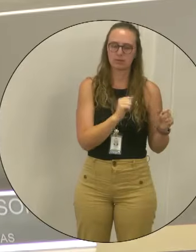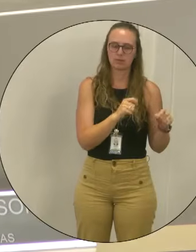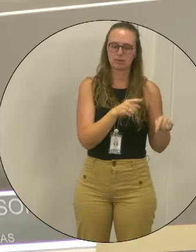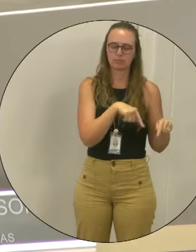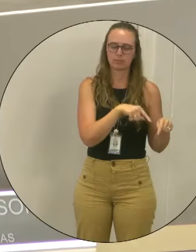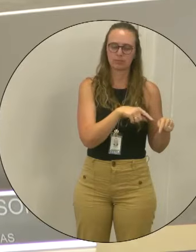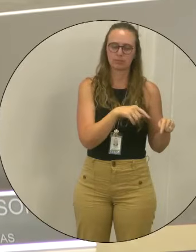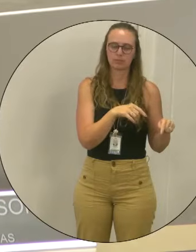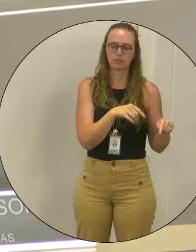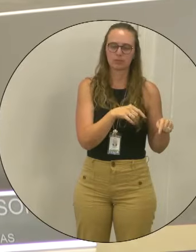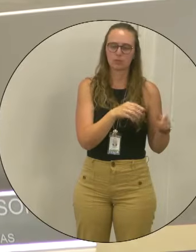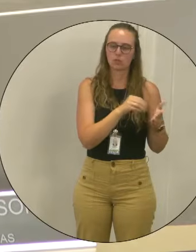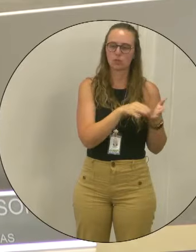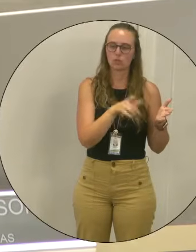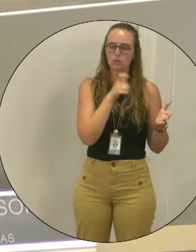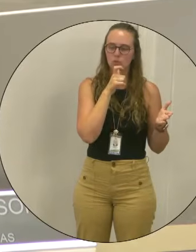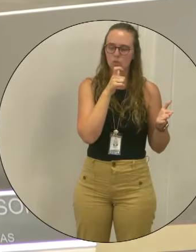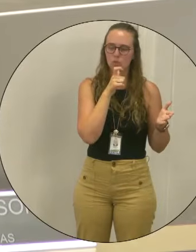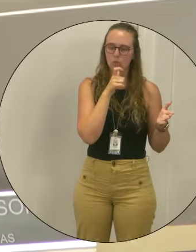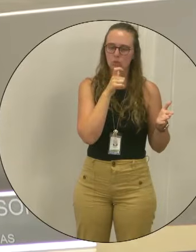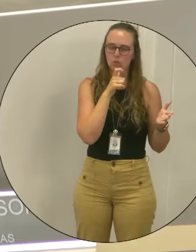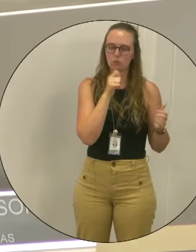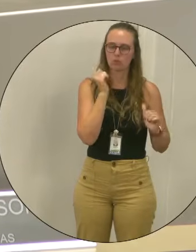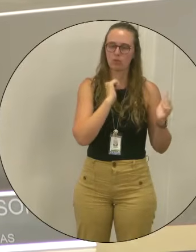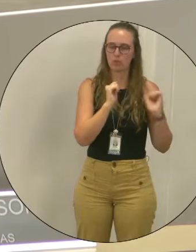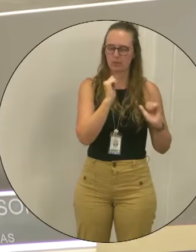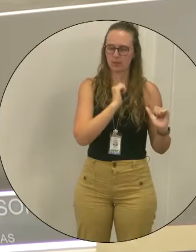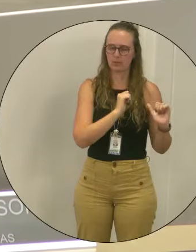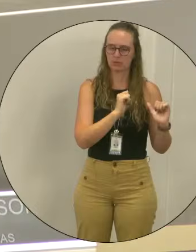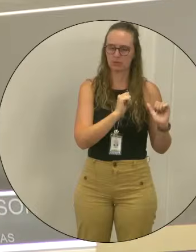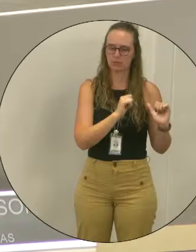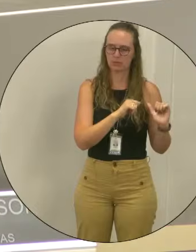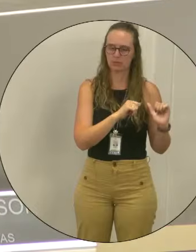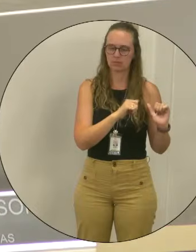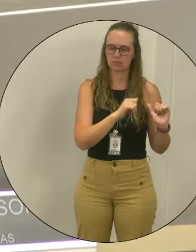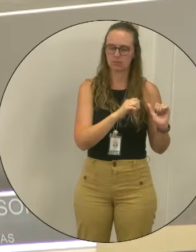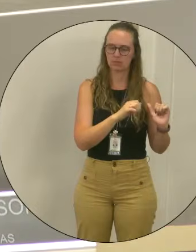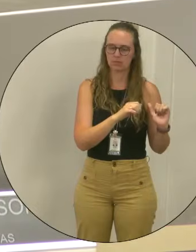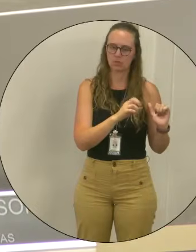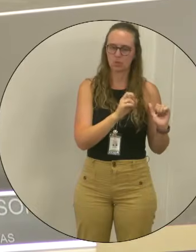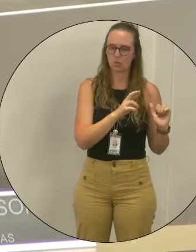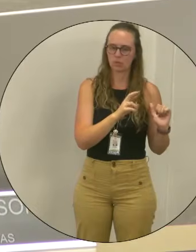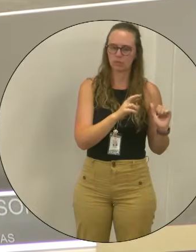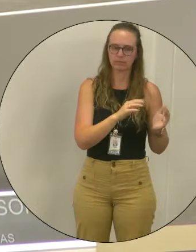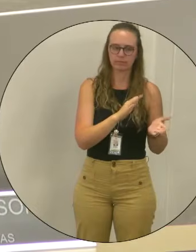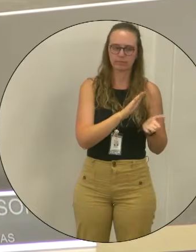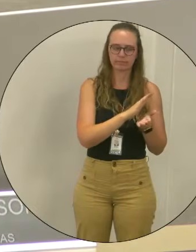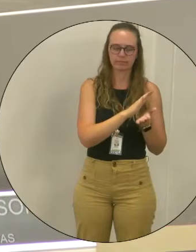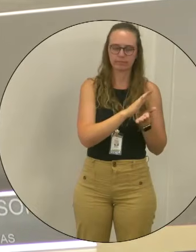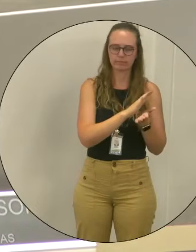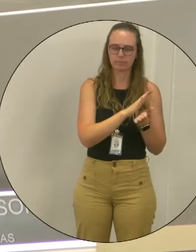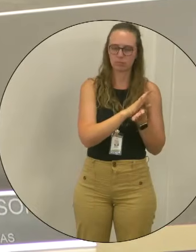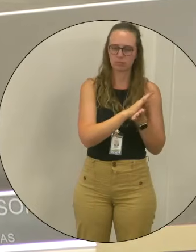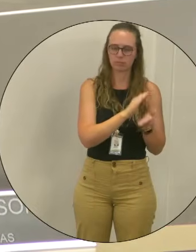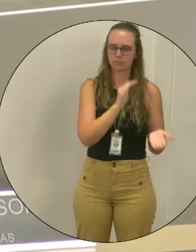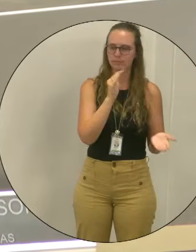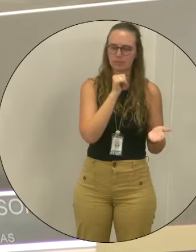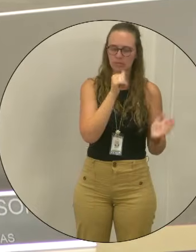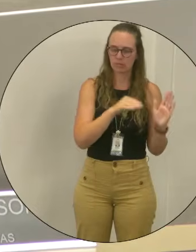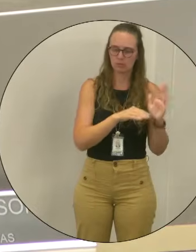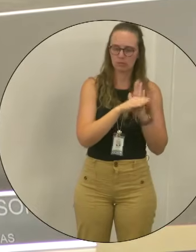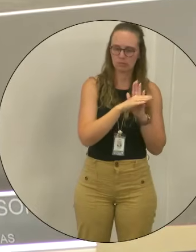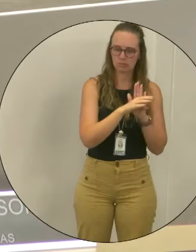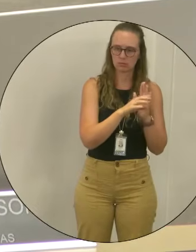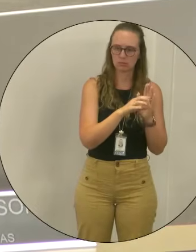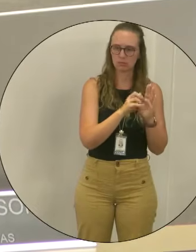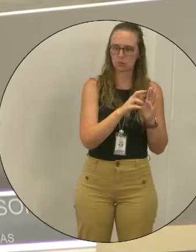Native American students, are students who are performing or have academically the least amount of growth across,